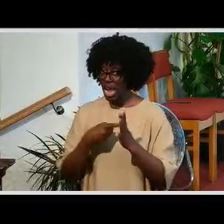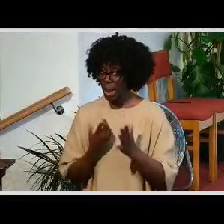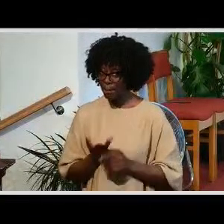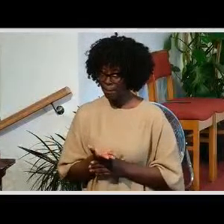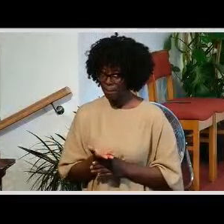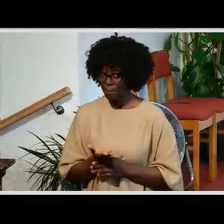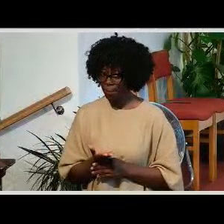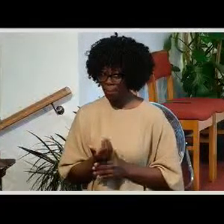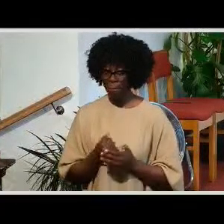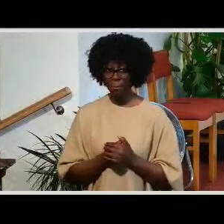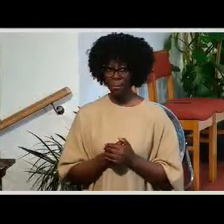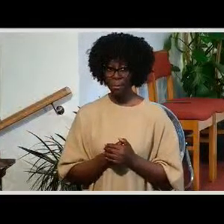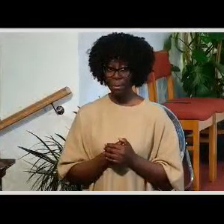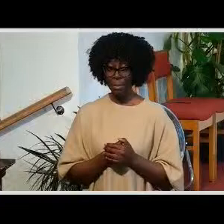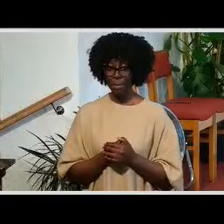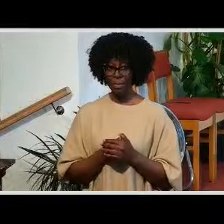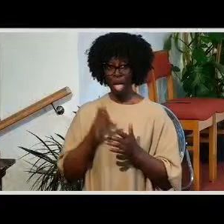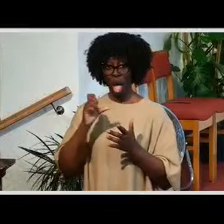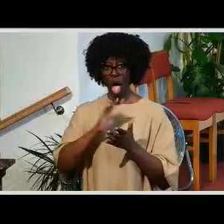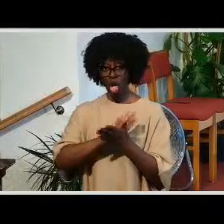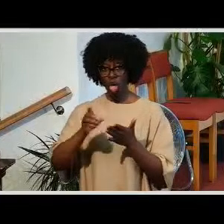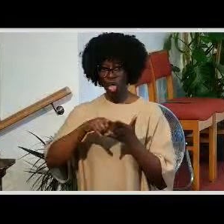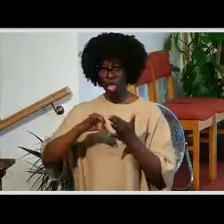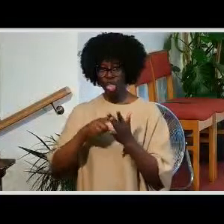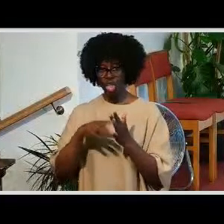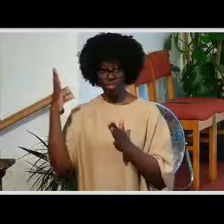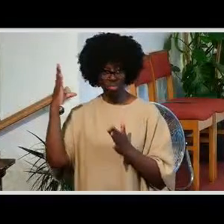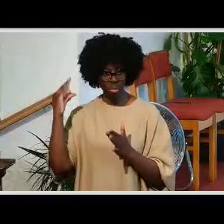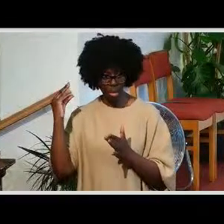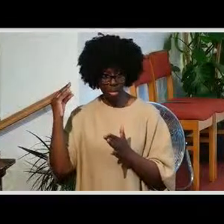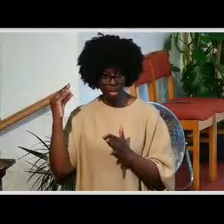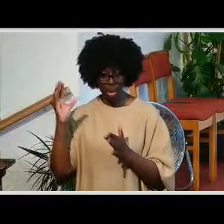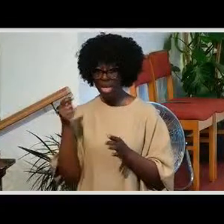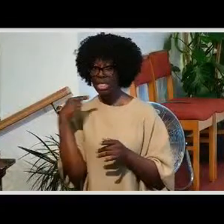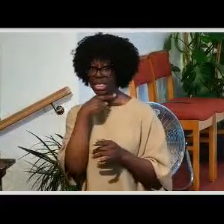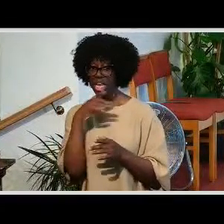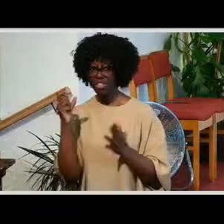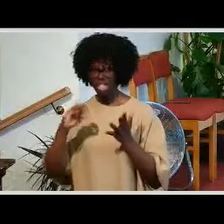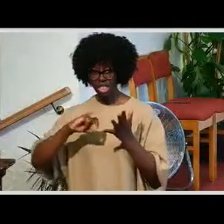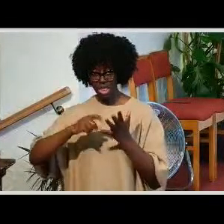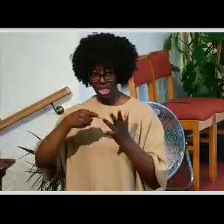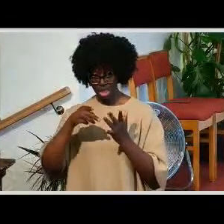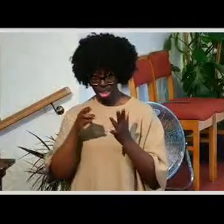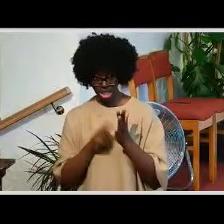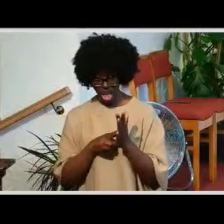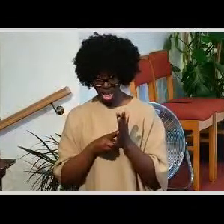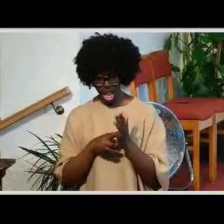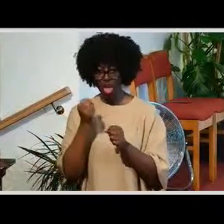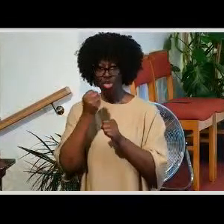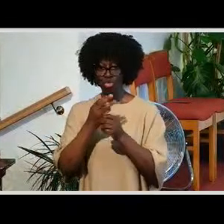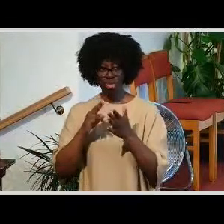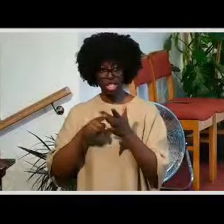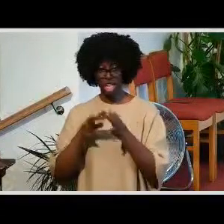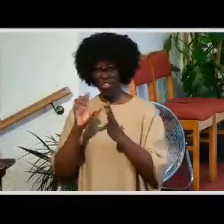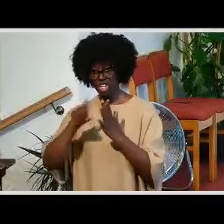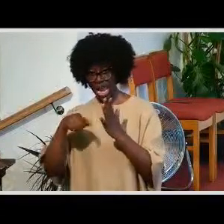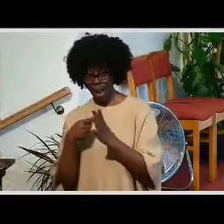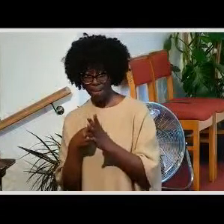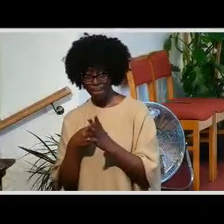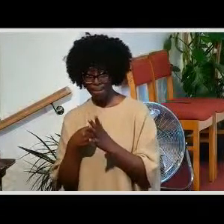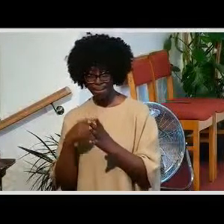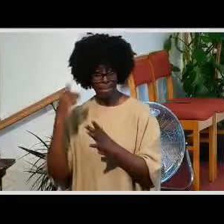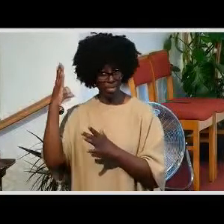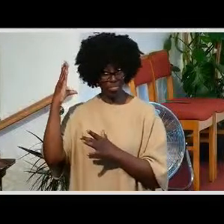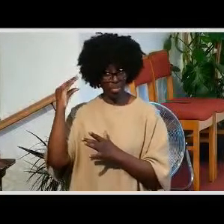use for them. Cushim was hard of hearing. He was the son of Dan and a grandson of Jacob. He couldn't hear very well.